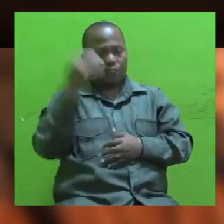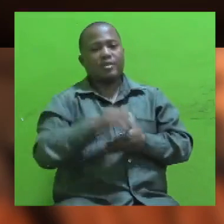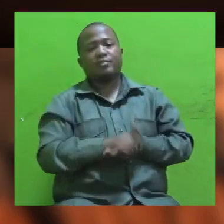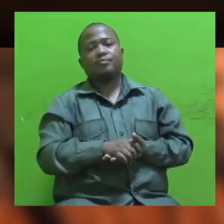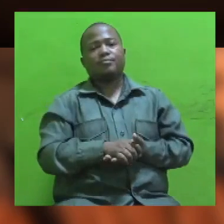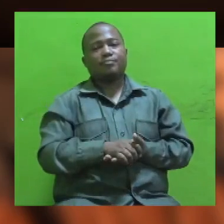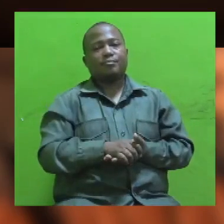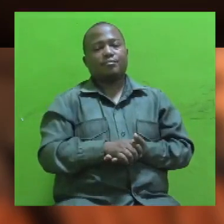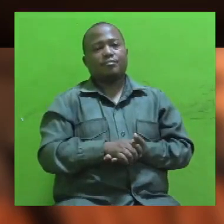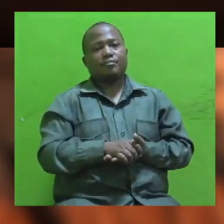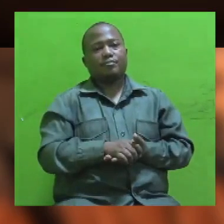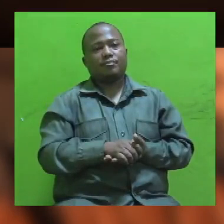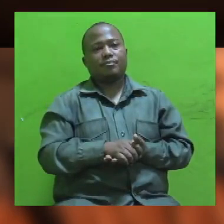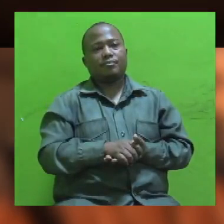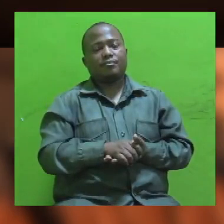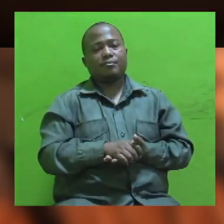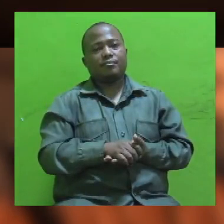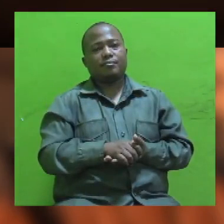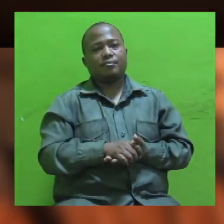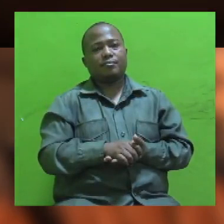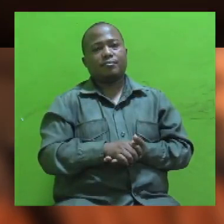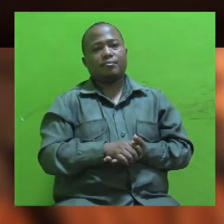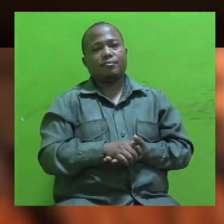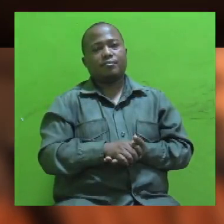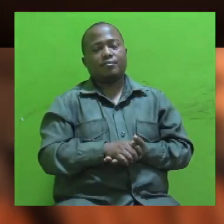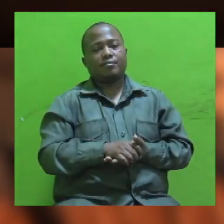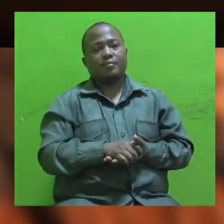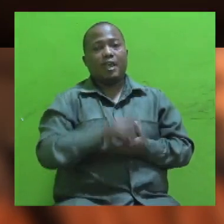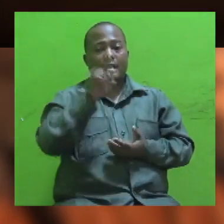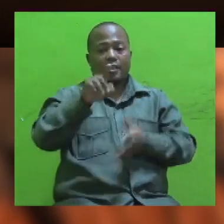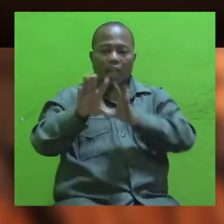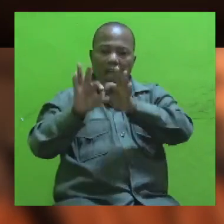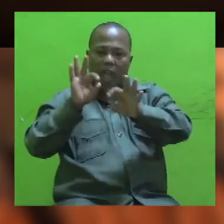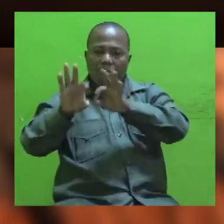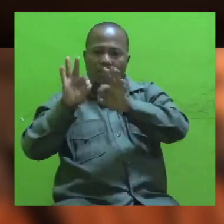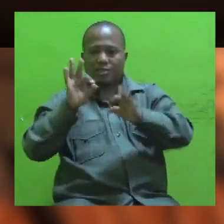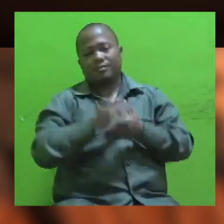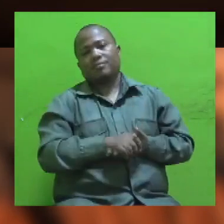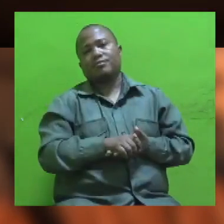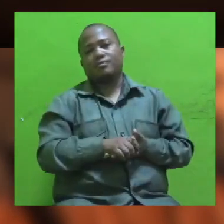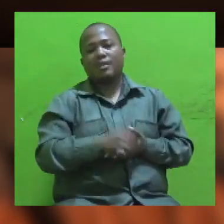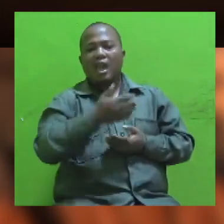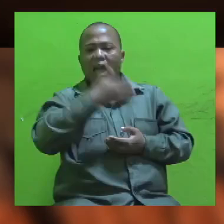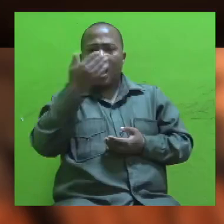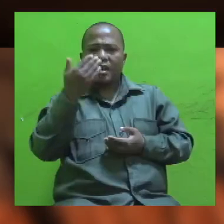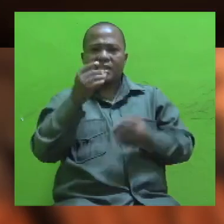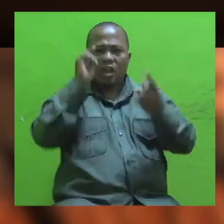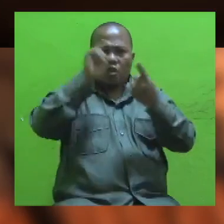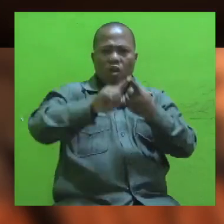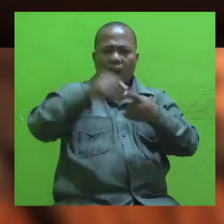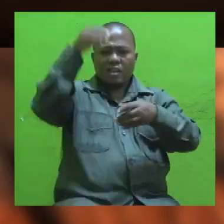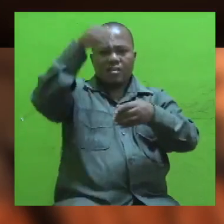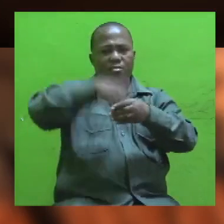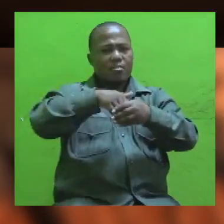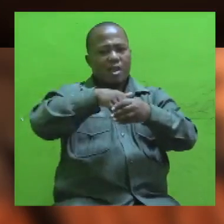who is responsible for the local authorities is responsible to appoint those members. Another one, in 1 member representing